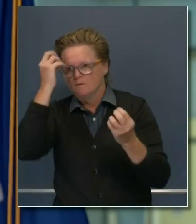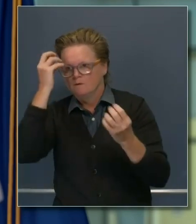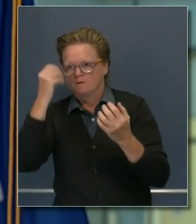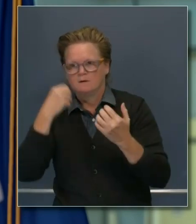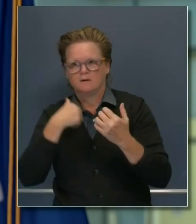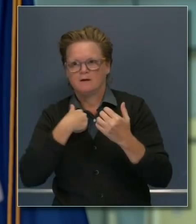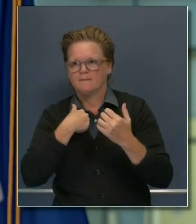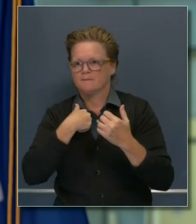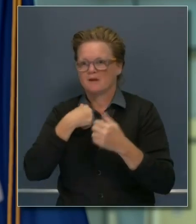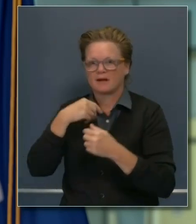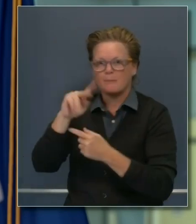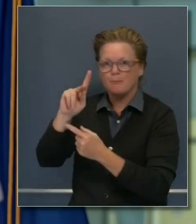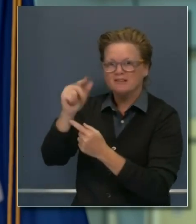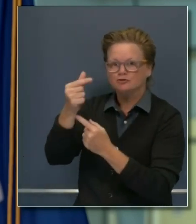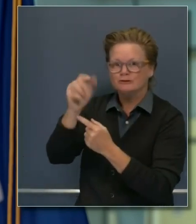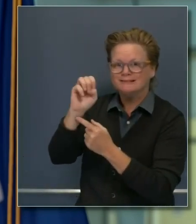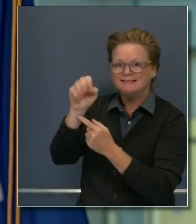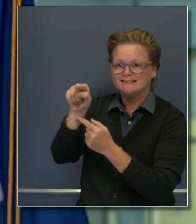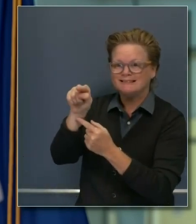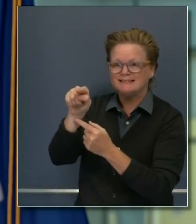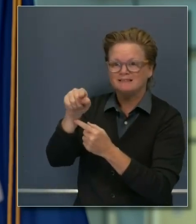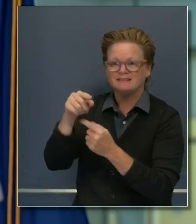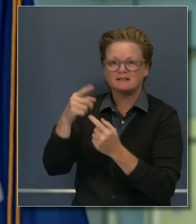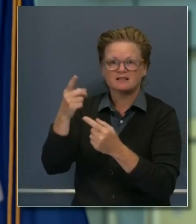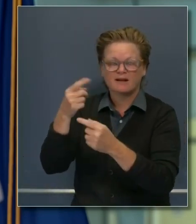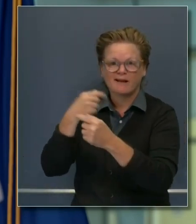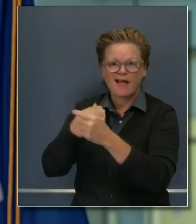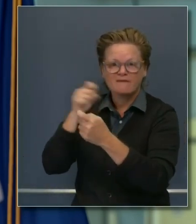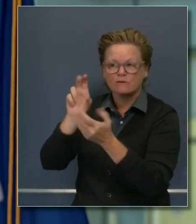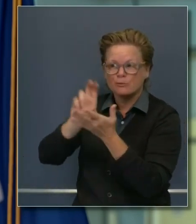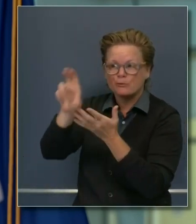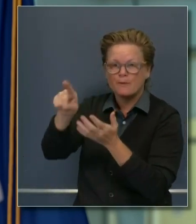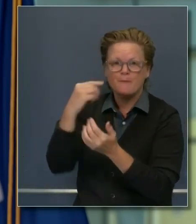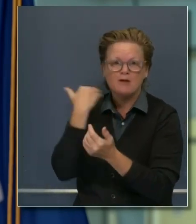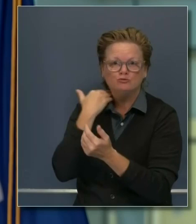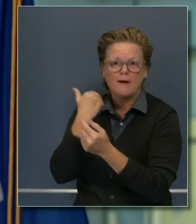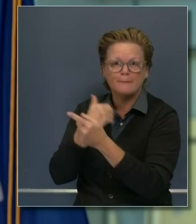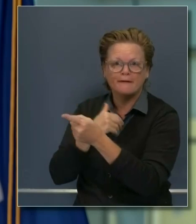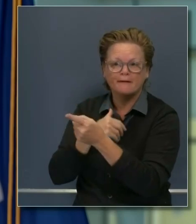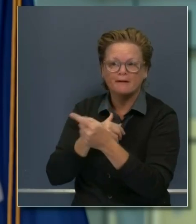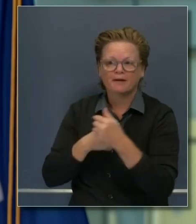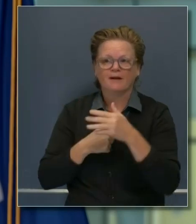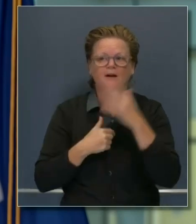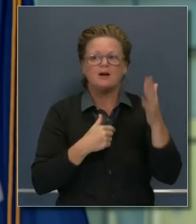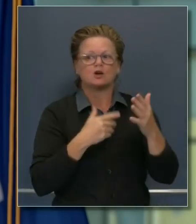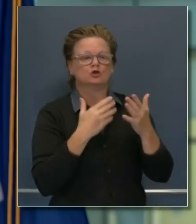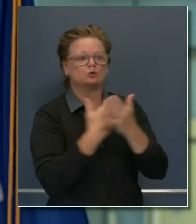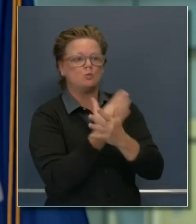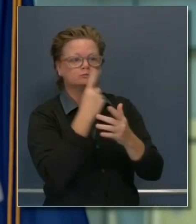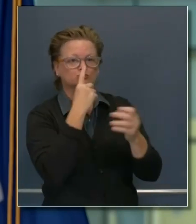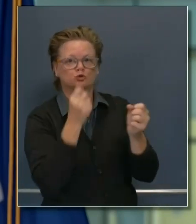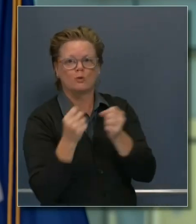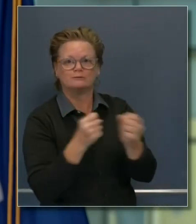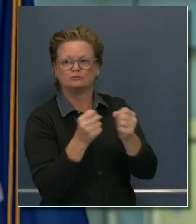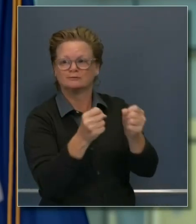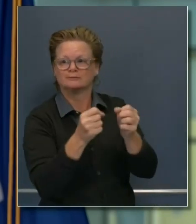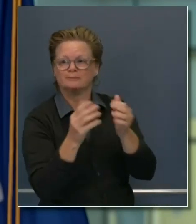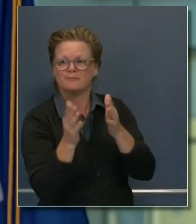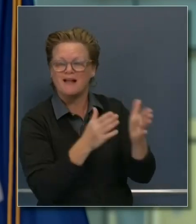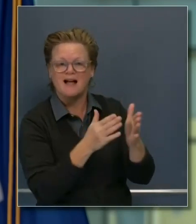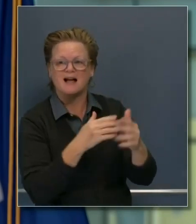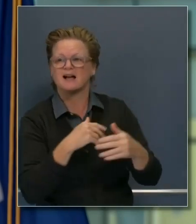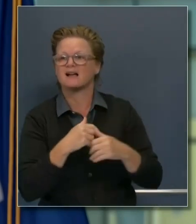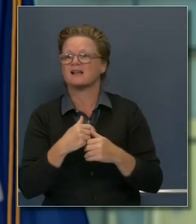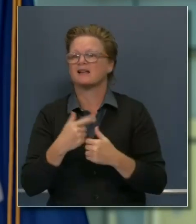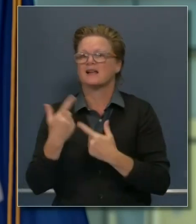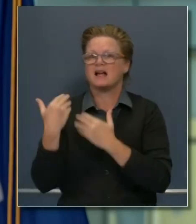bankruptcy, but as a completely reimagined company with completely new strategies and goals, and more importantly, accountability and transparency, the ability